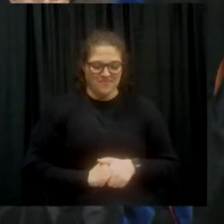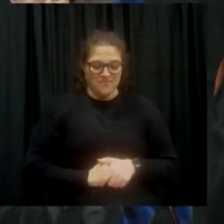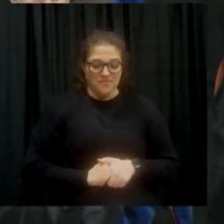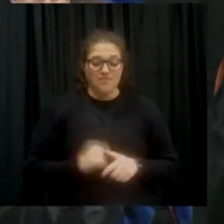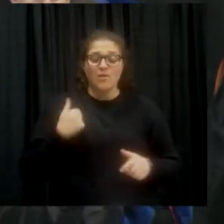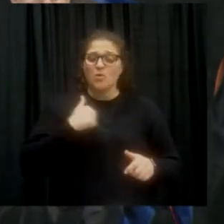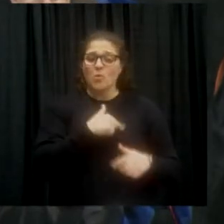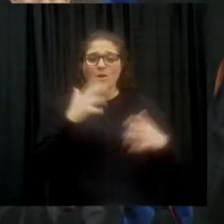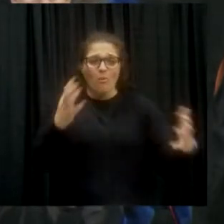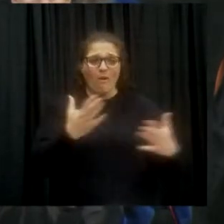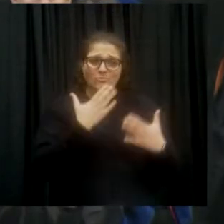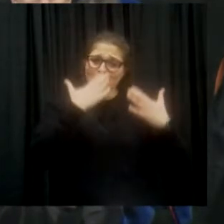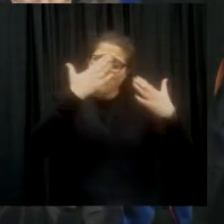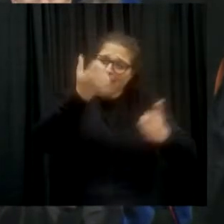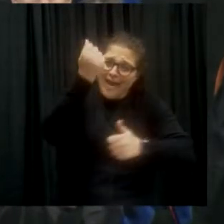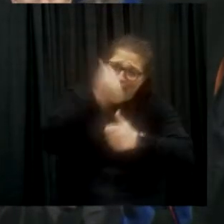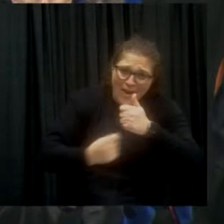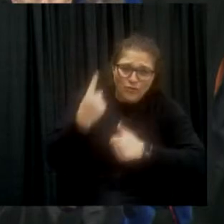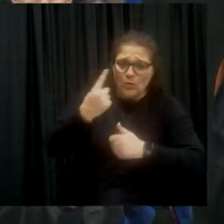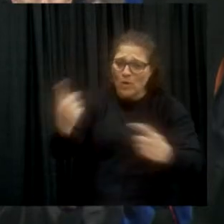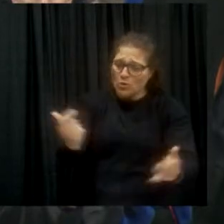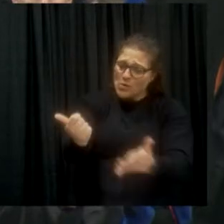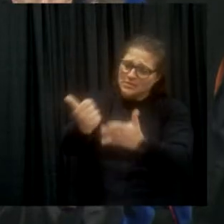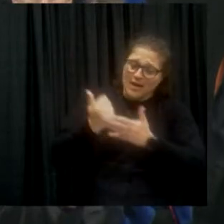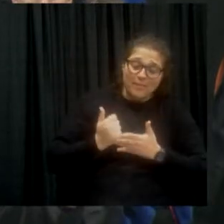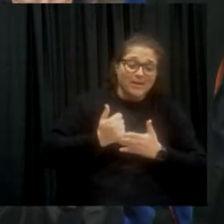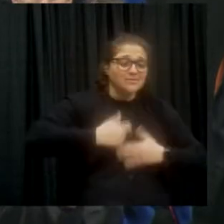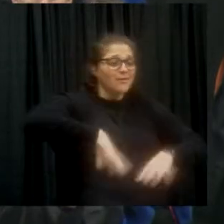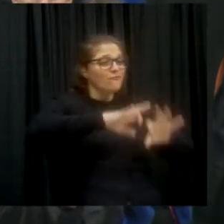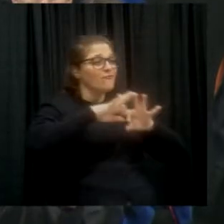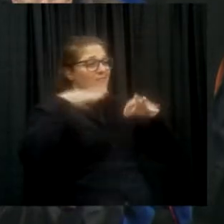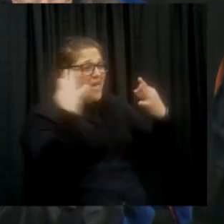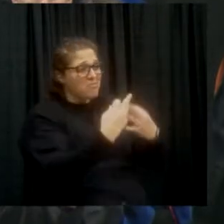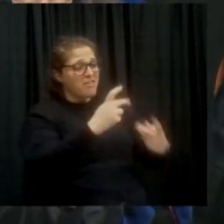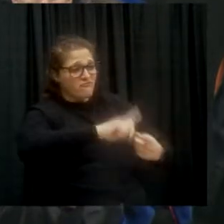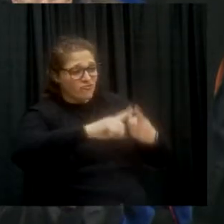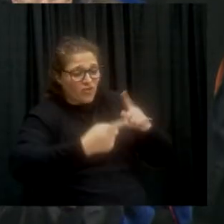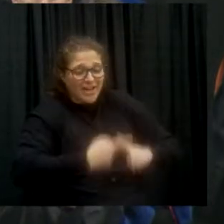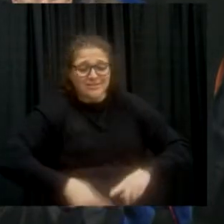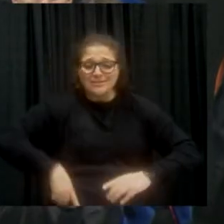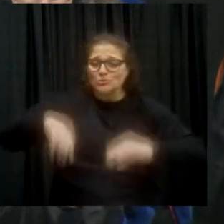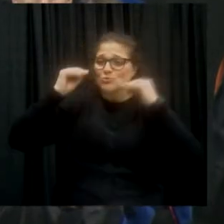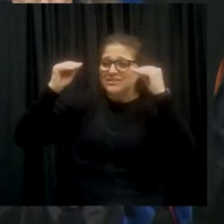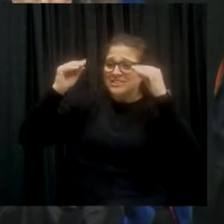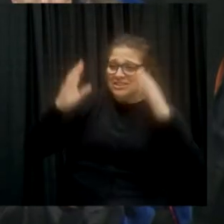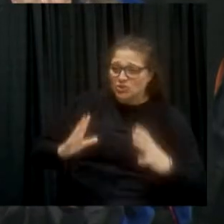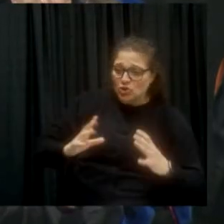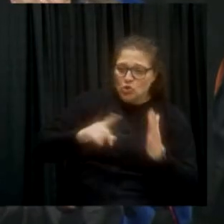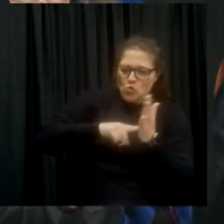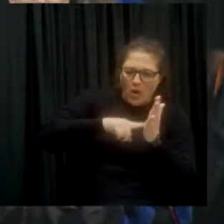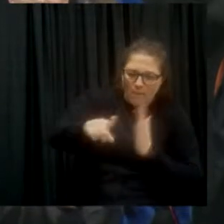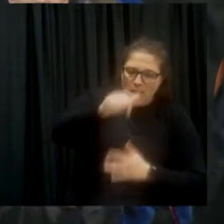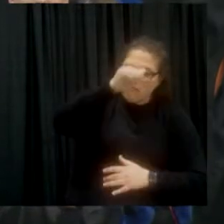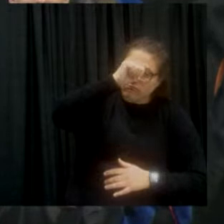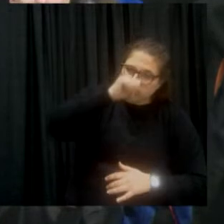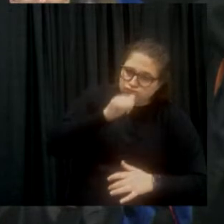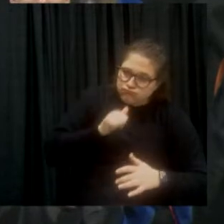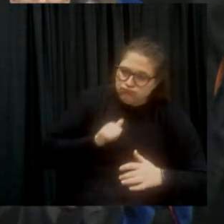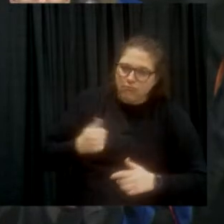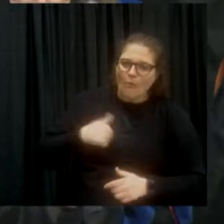We wanted to thank everyone who has helped us along the way. From our families and friends. To our teachers, who are paid to put up with